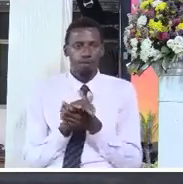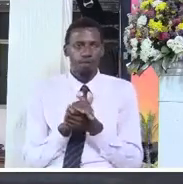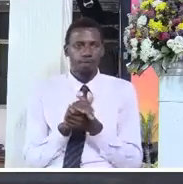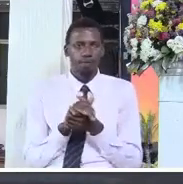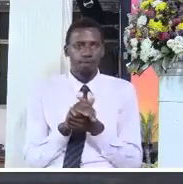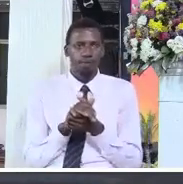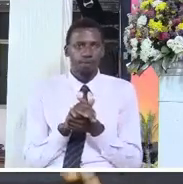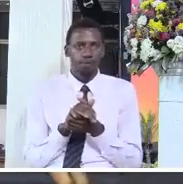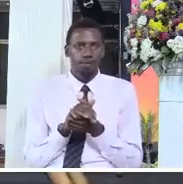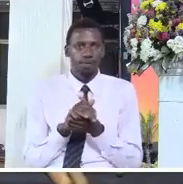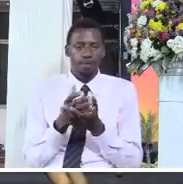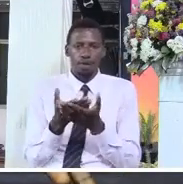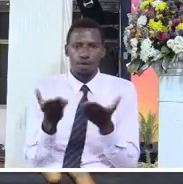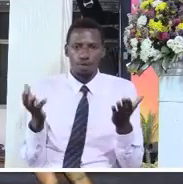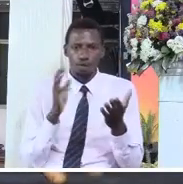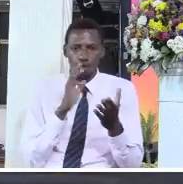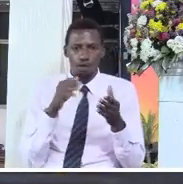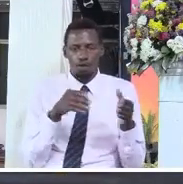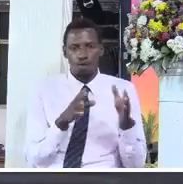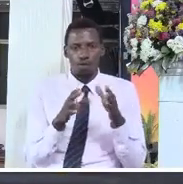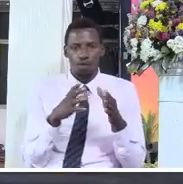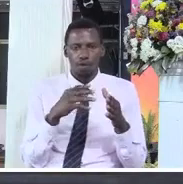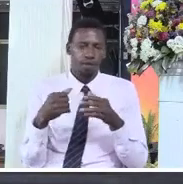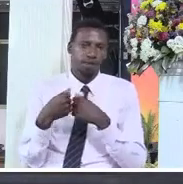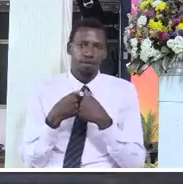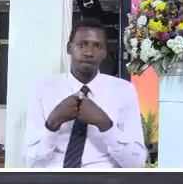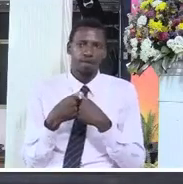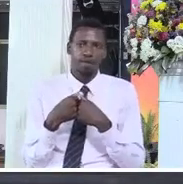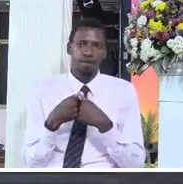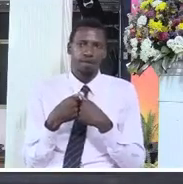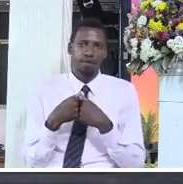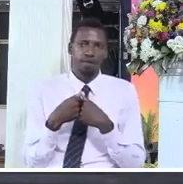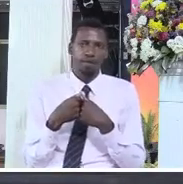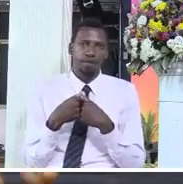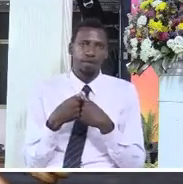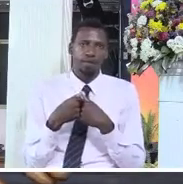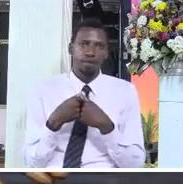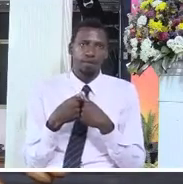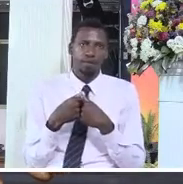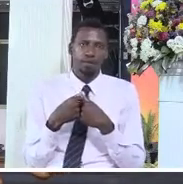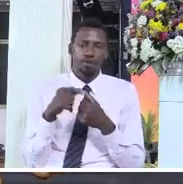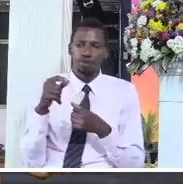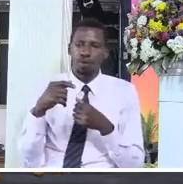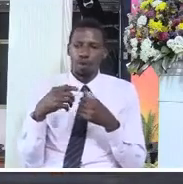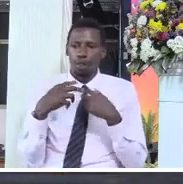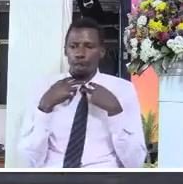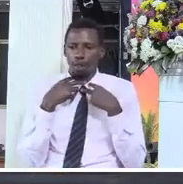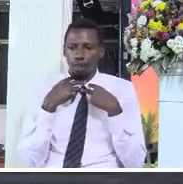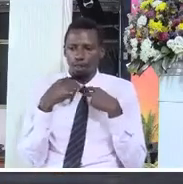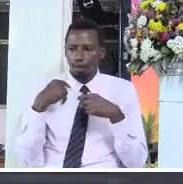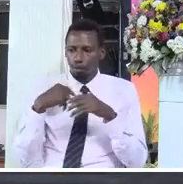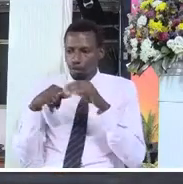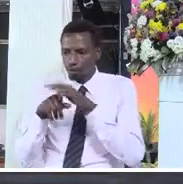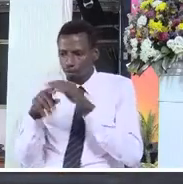questioning them. Those are opportunities and challenges. So you will struggle, do I go to student politics? Or